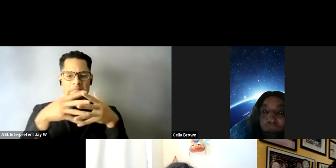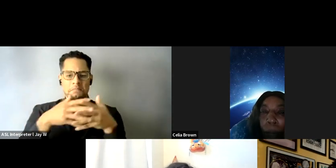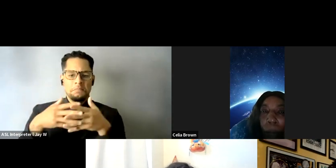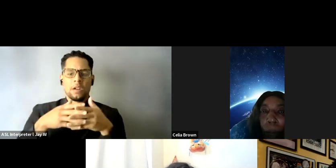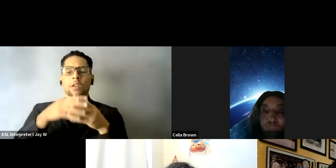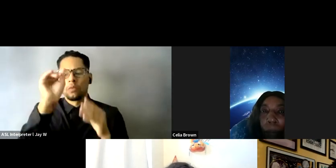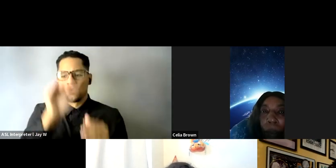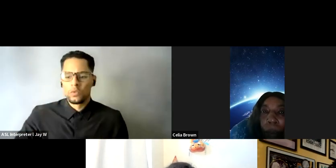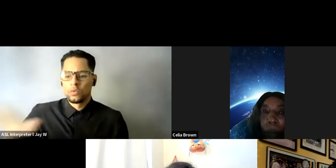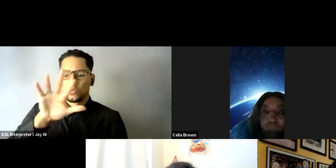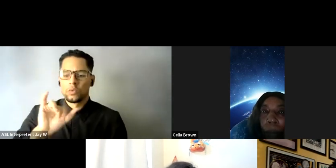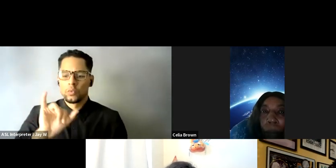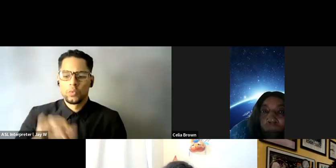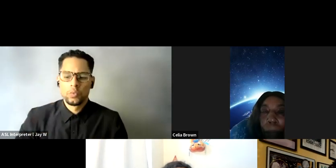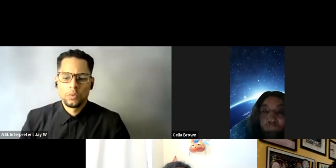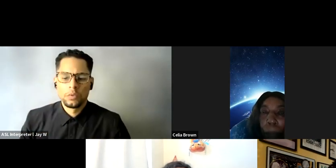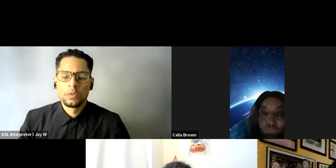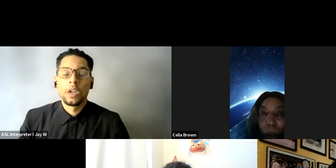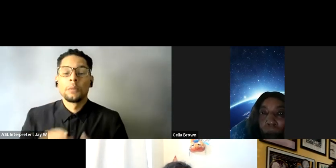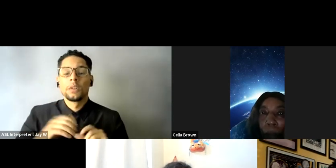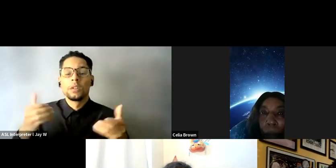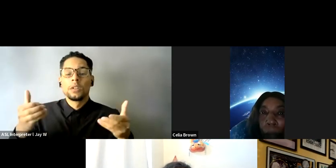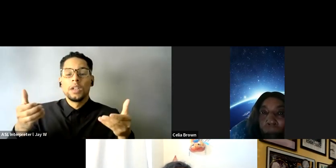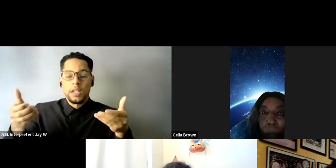going to start up with introductions.